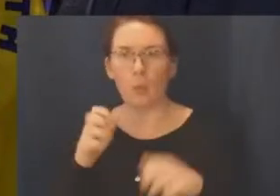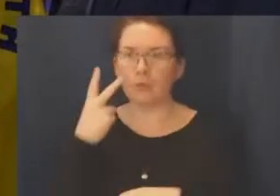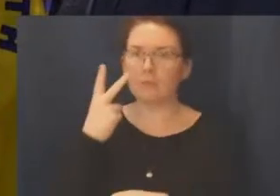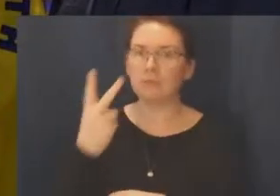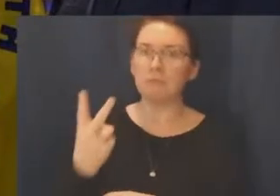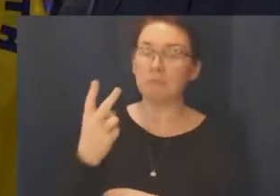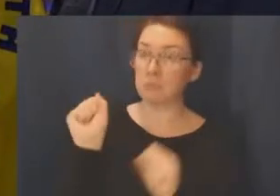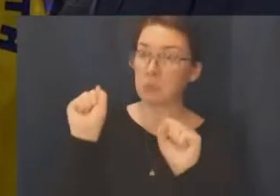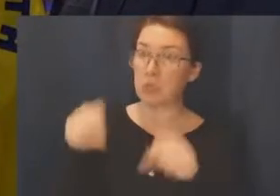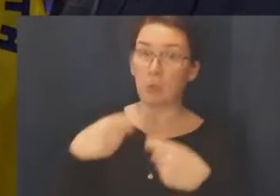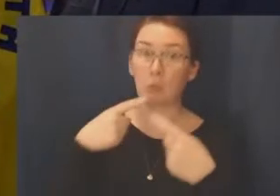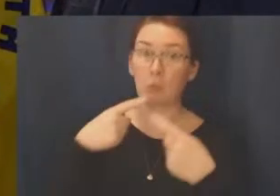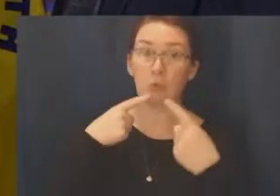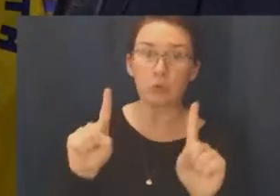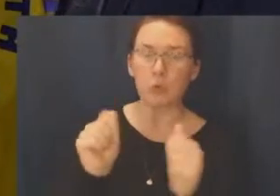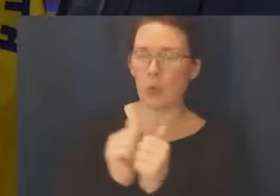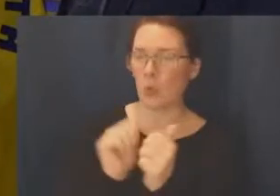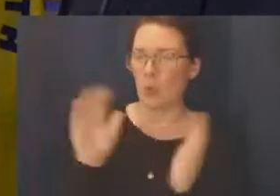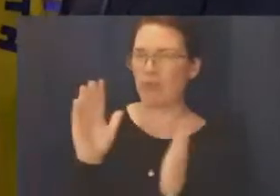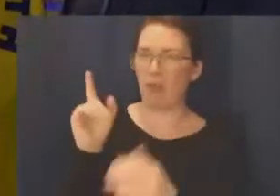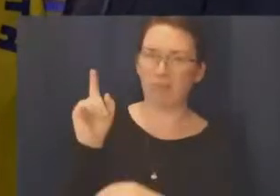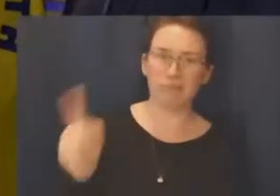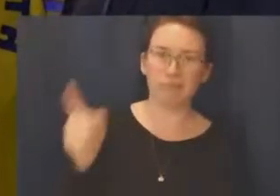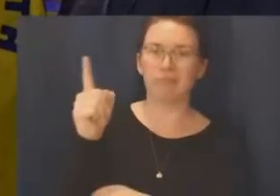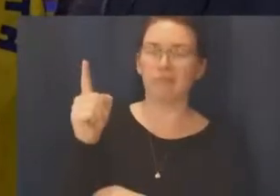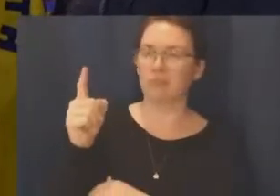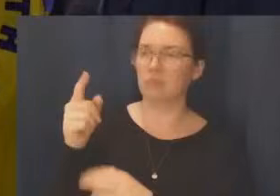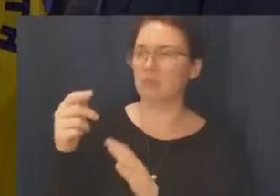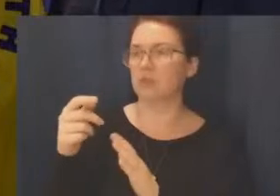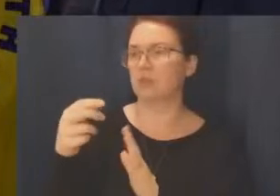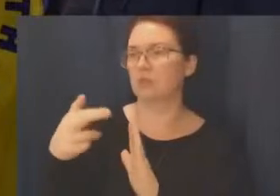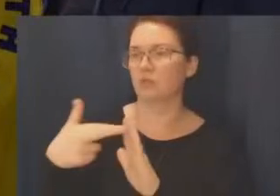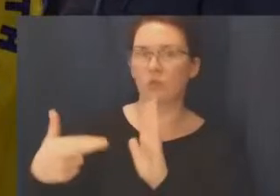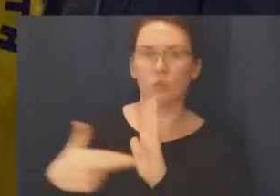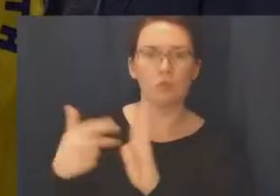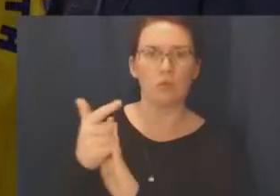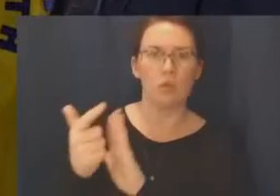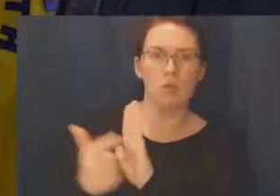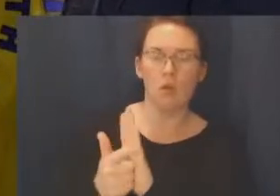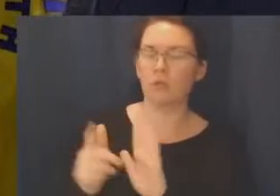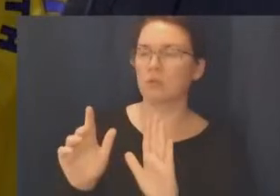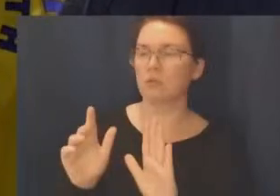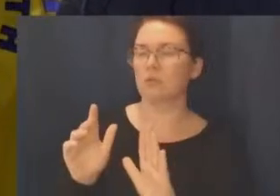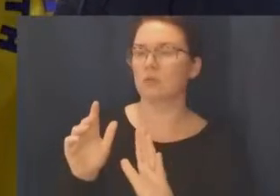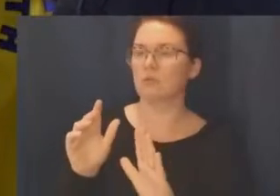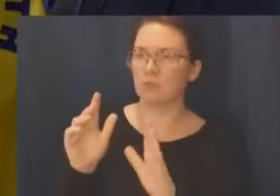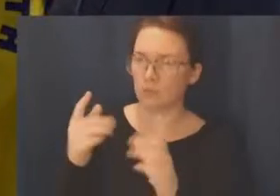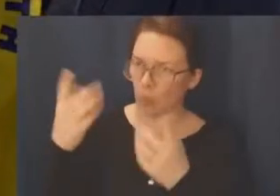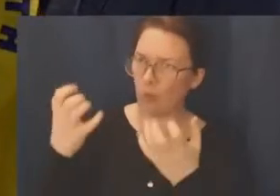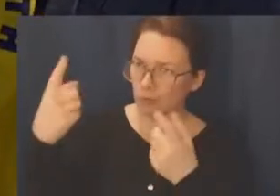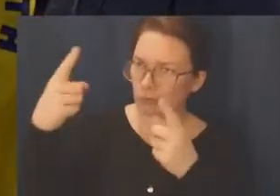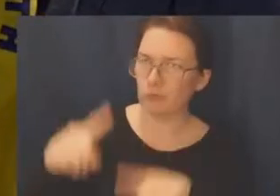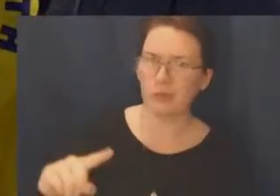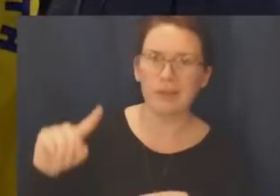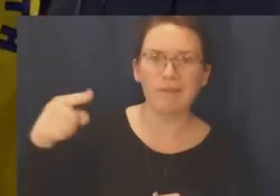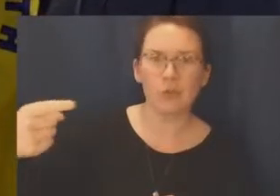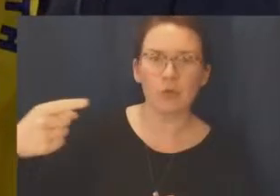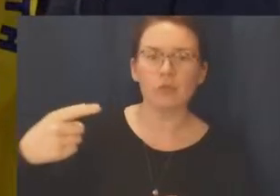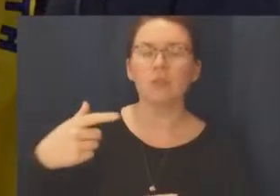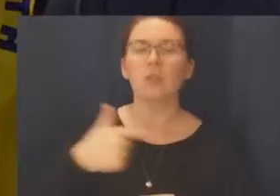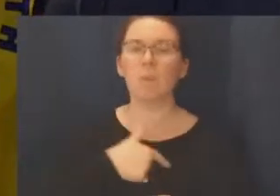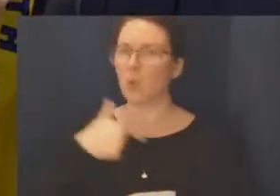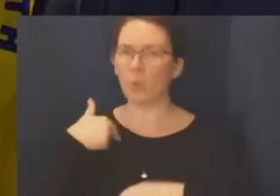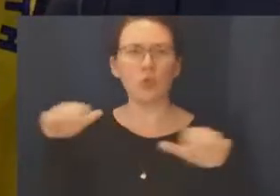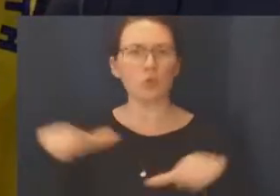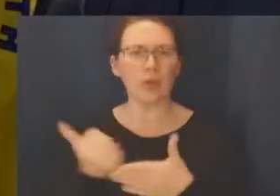statutory or regulatory changes, but we are exploring every tool in the toolbox to make sure this gets done very quickly. And